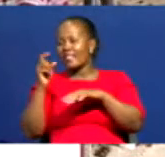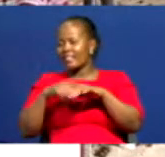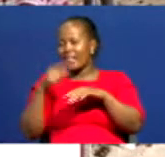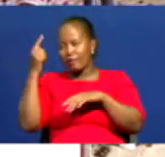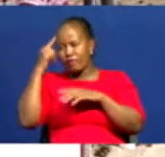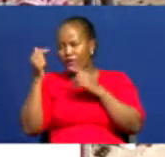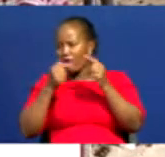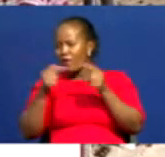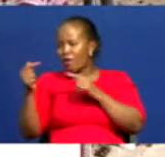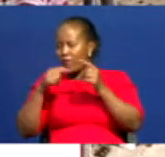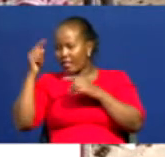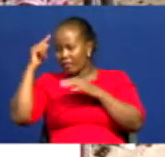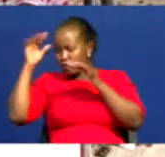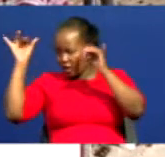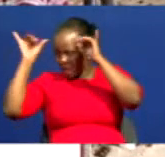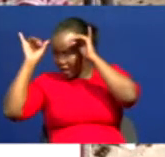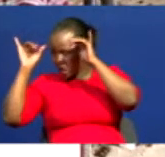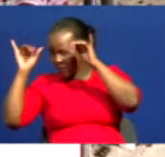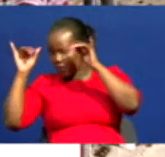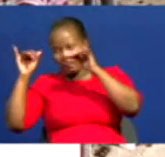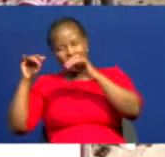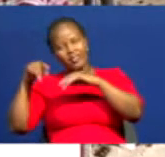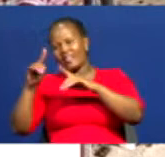because of a cow or two has